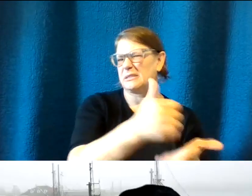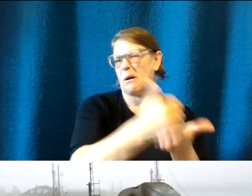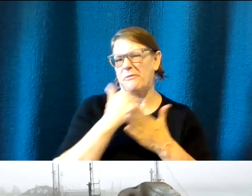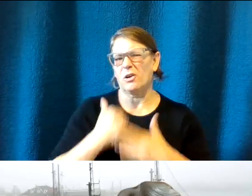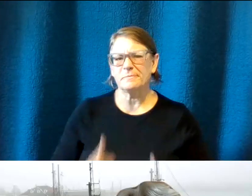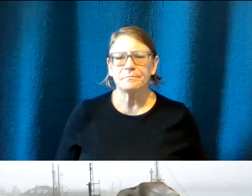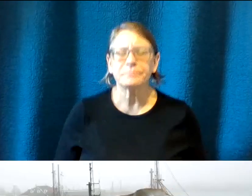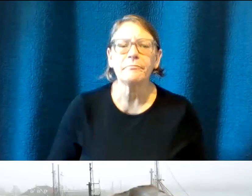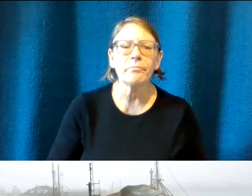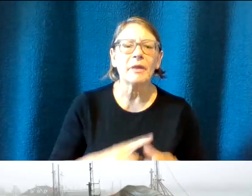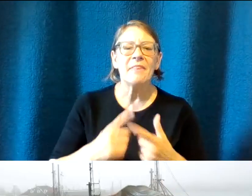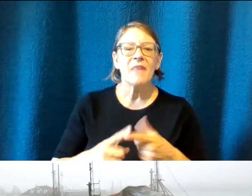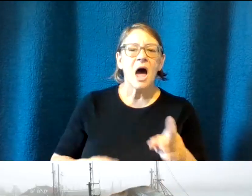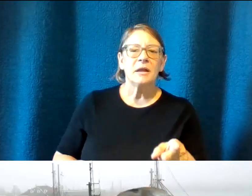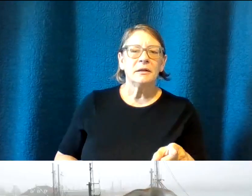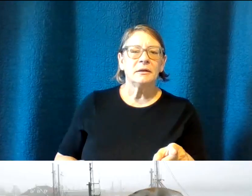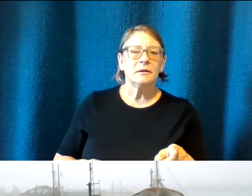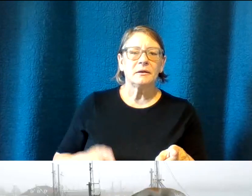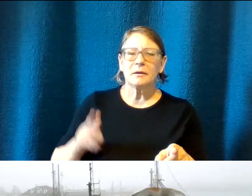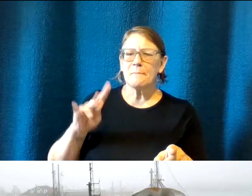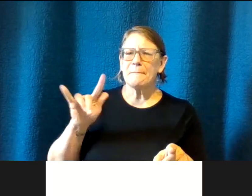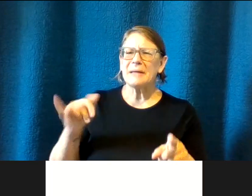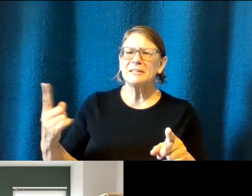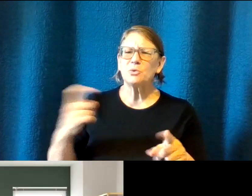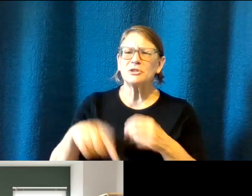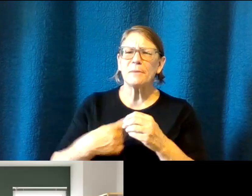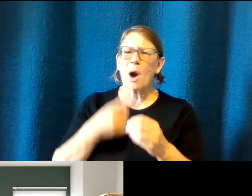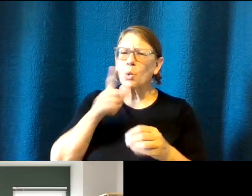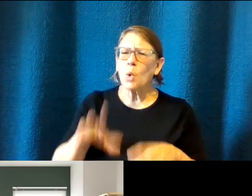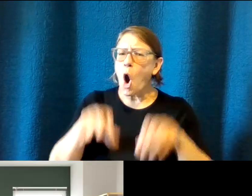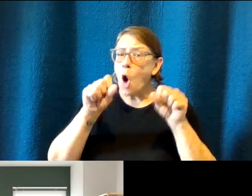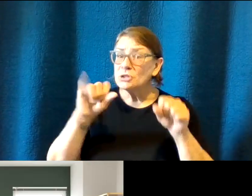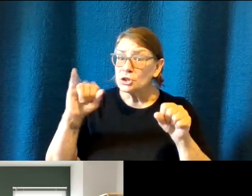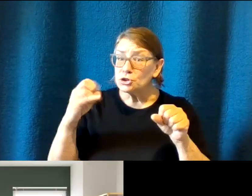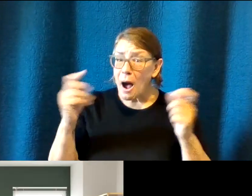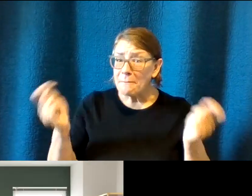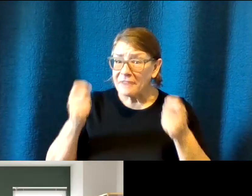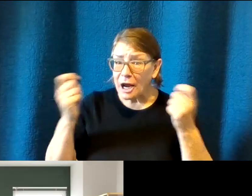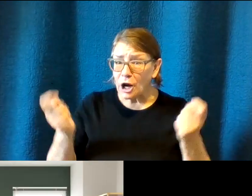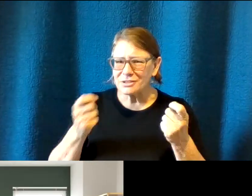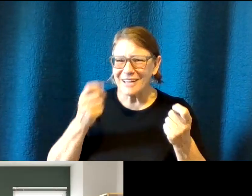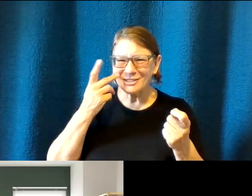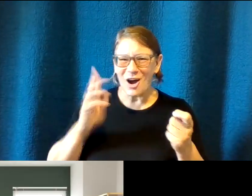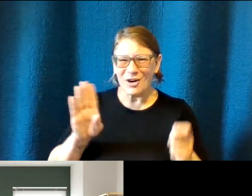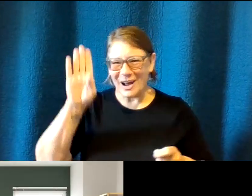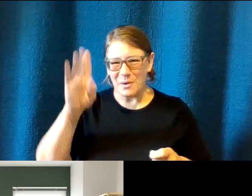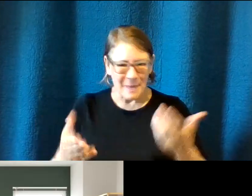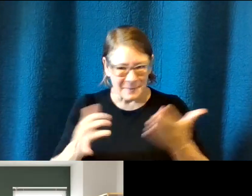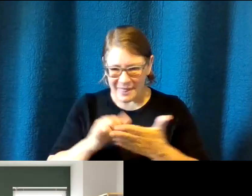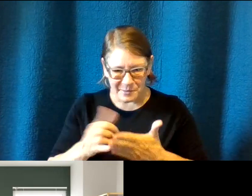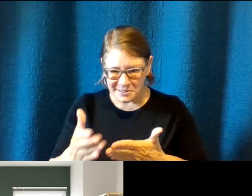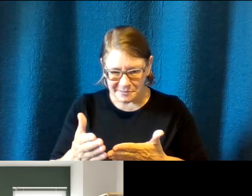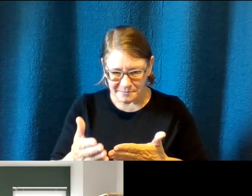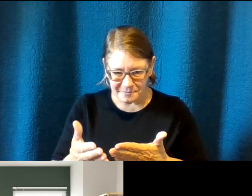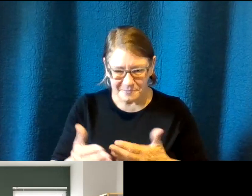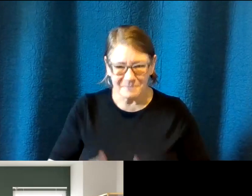helpful. And then to Betsy's question about who hosts the fairs, I don't know, I just saw the hand go up, so maybe that was